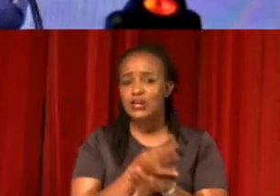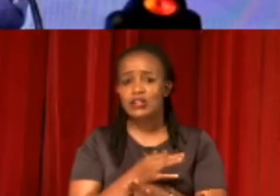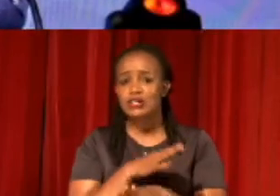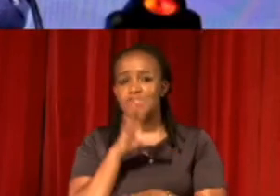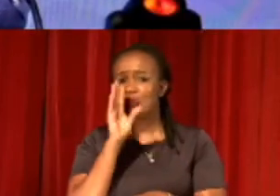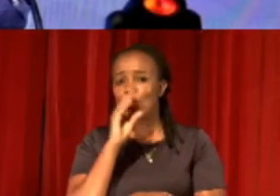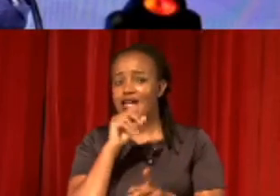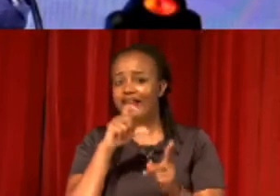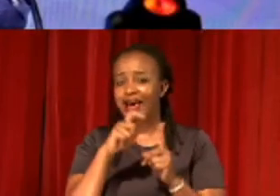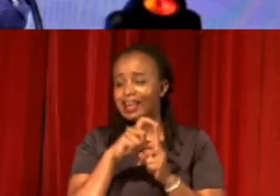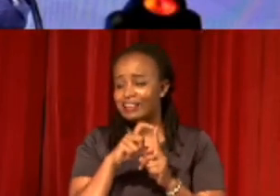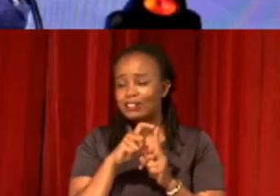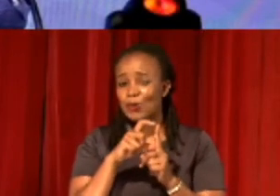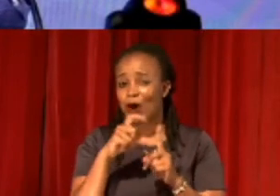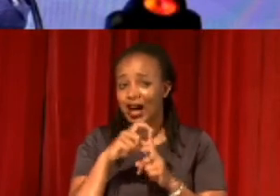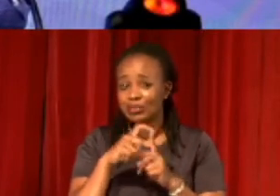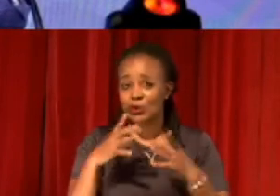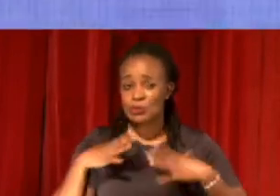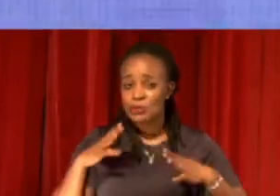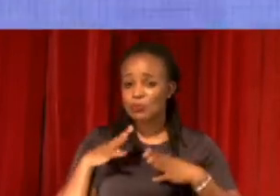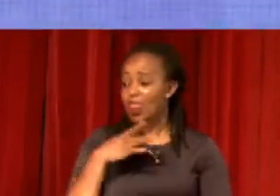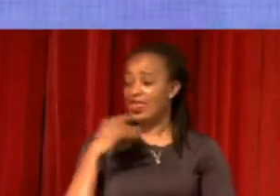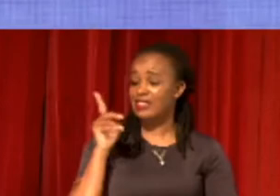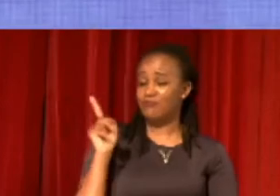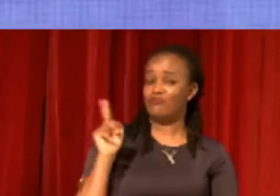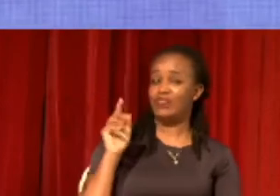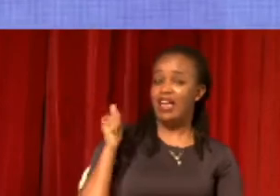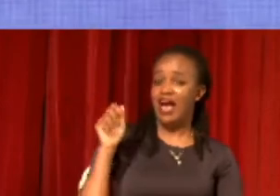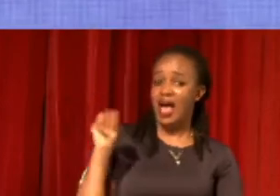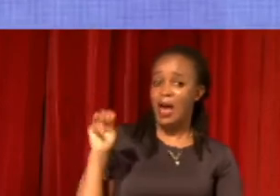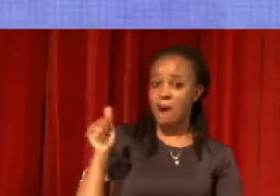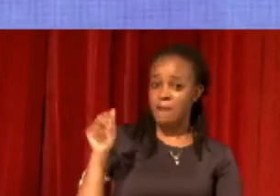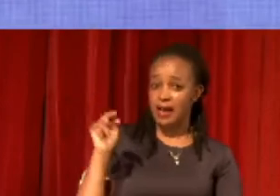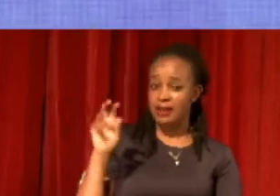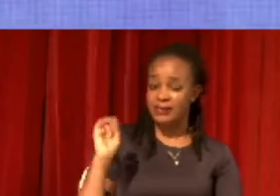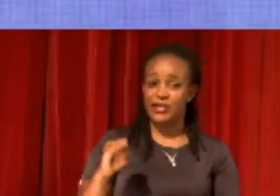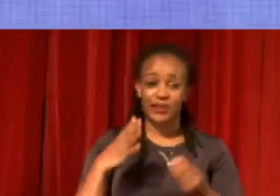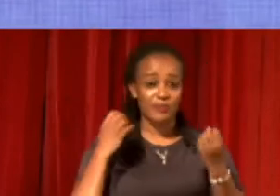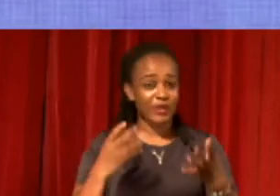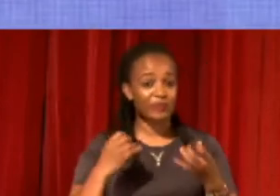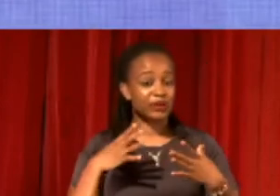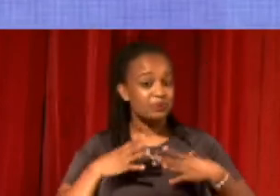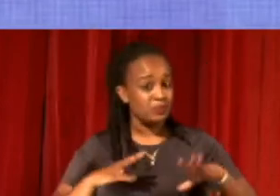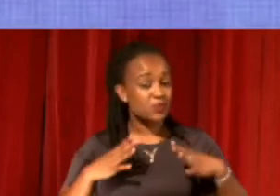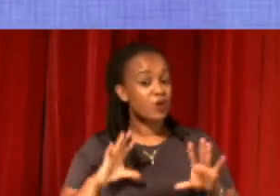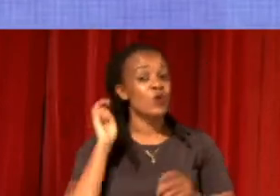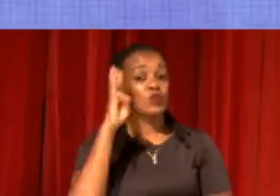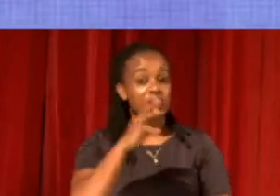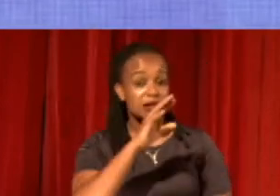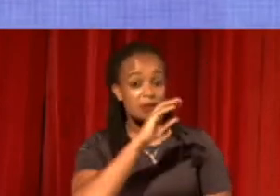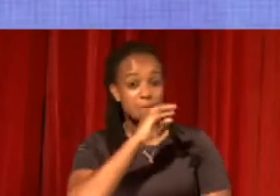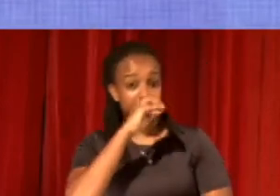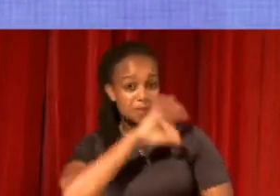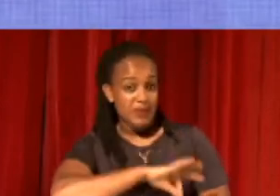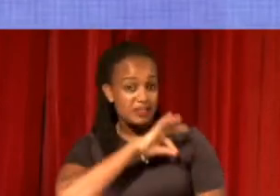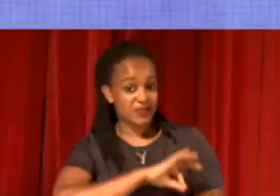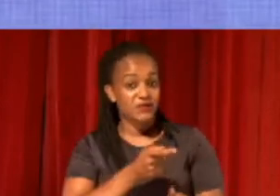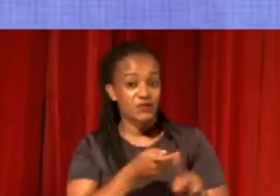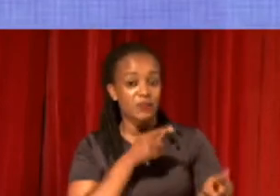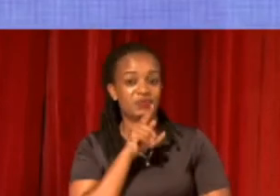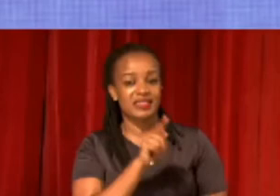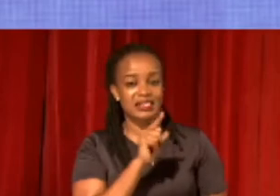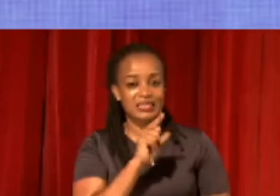Many people benefit, the cameramen, the video, the guys who do for us videos, many people benefit from this art. How we